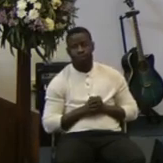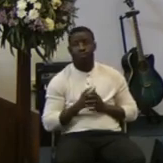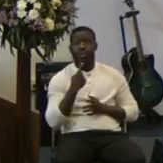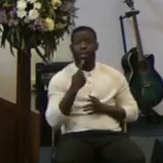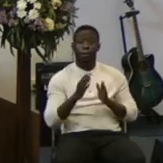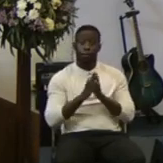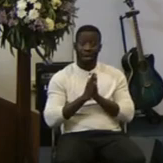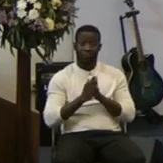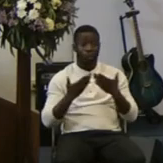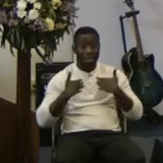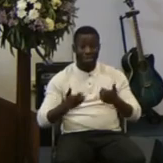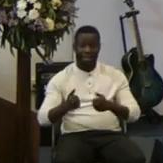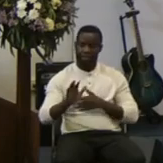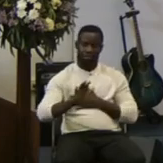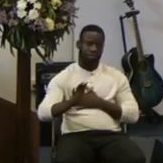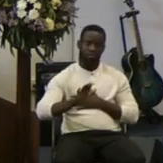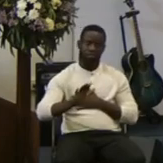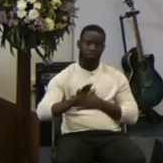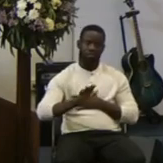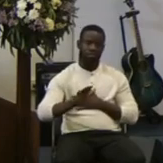Don't pray for healing.